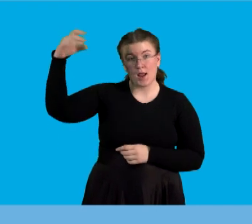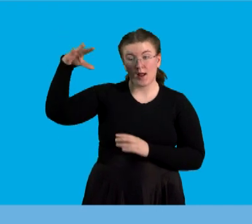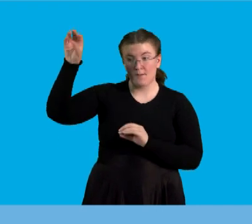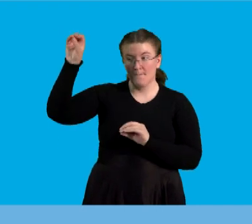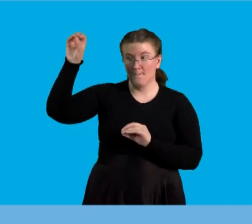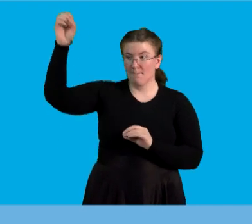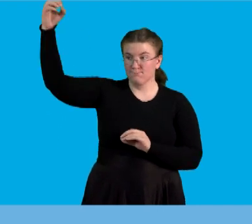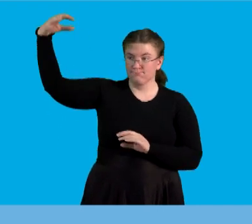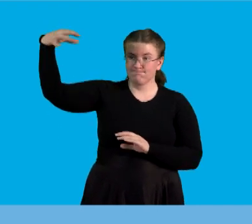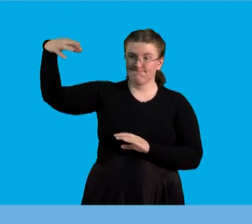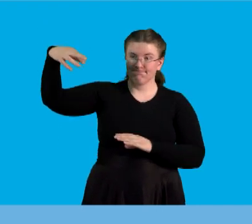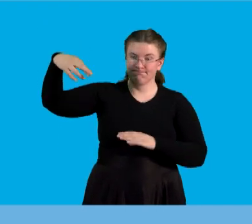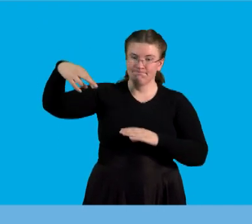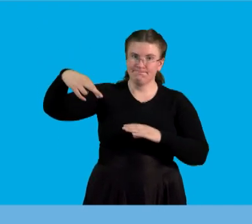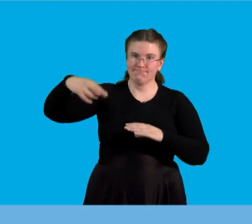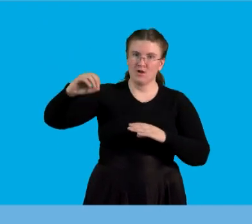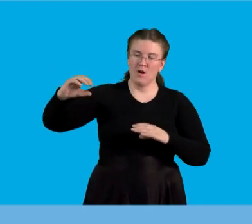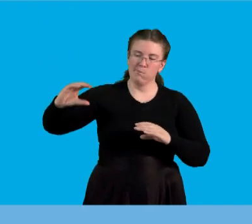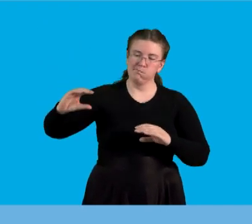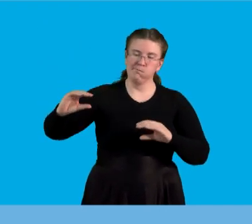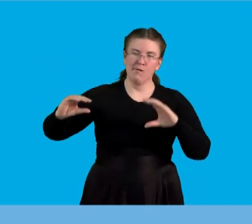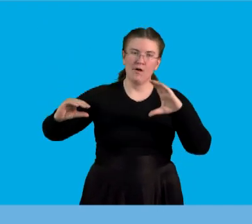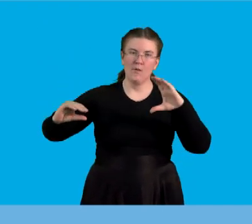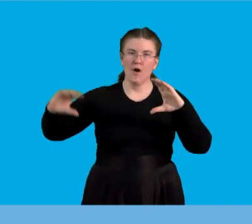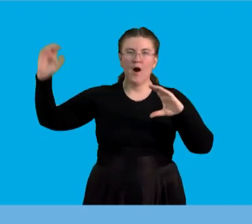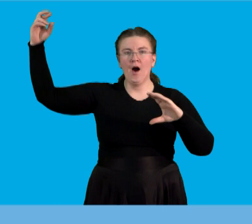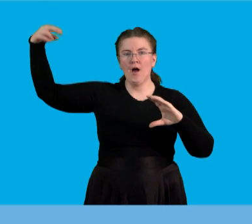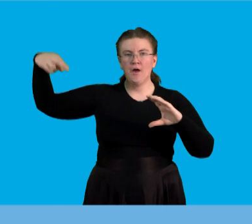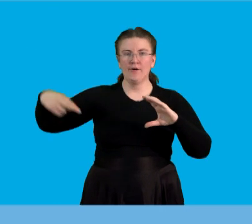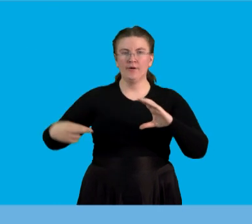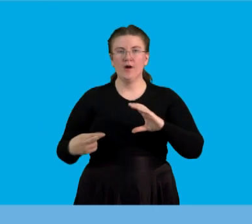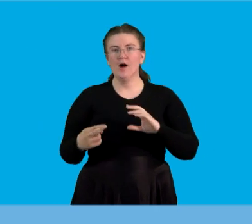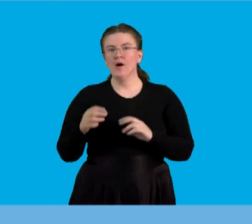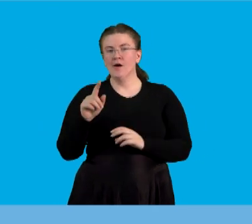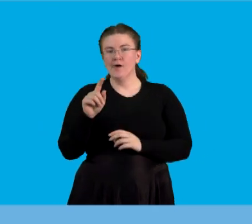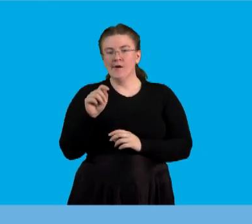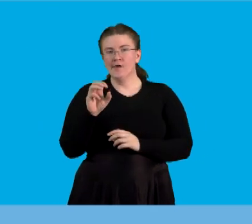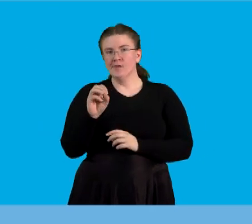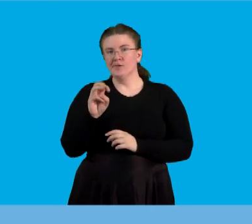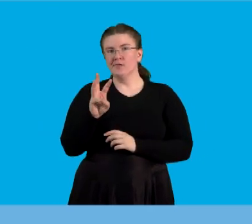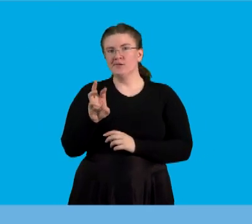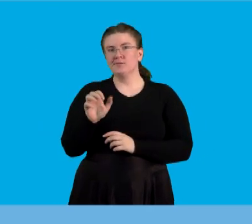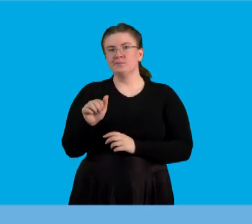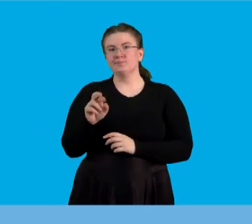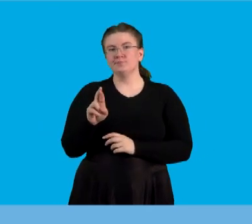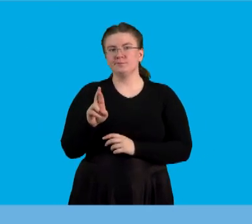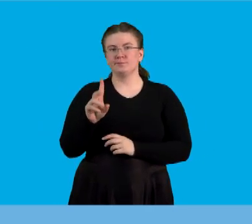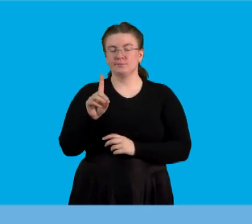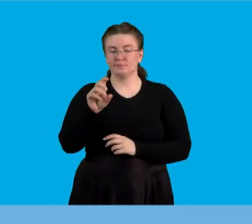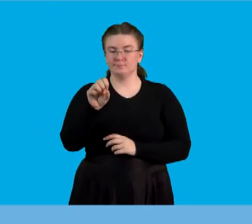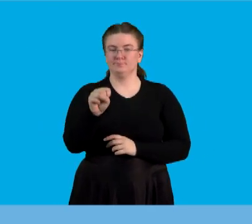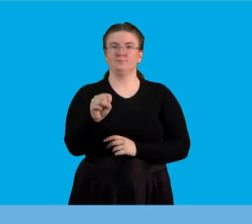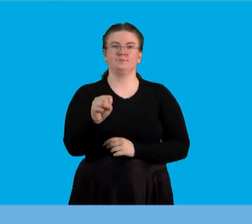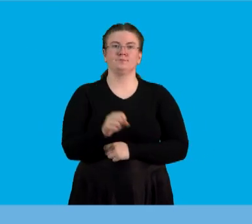when light travels from a less dense medium to a more dense medium, it refracts and bends towards the